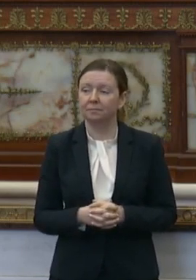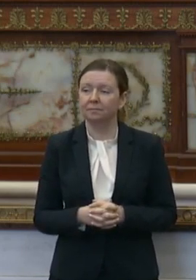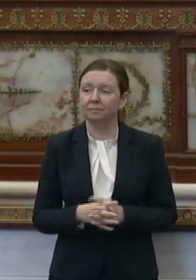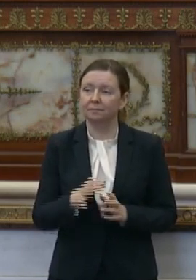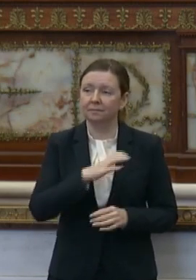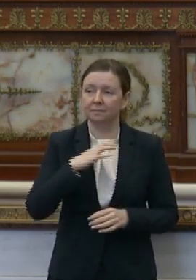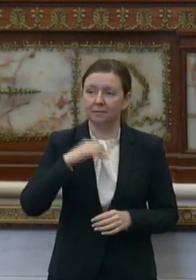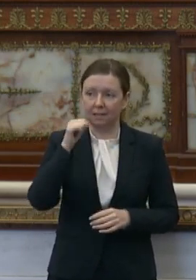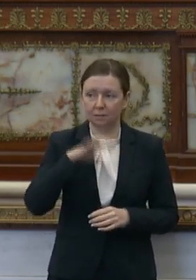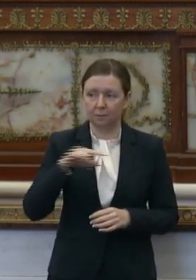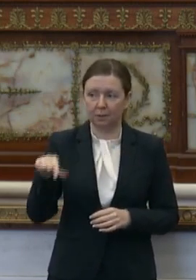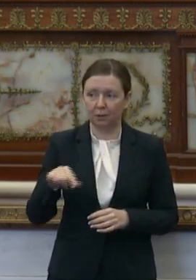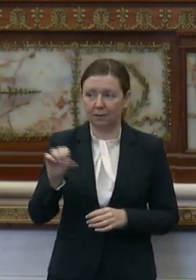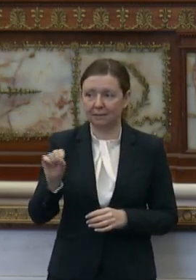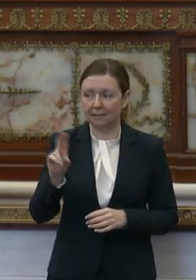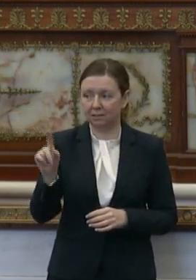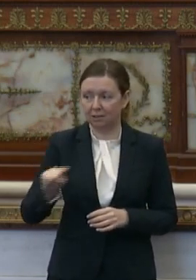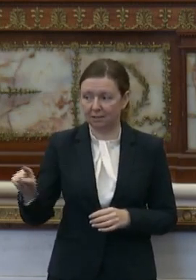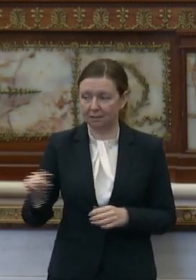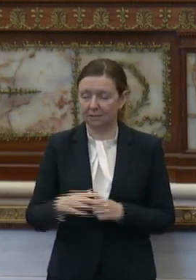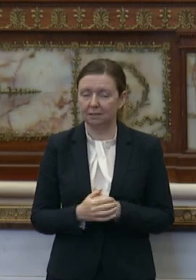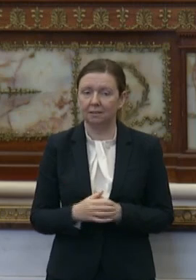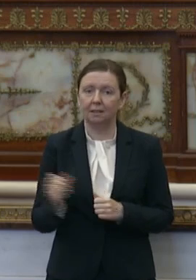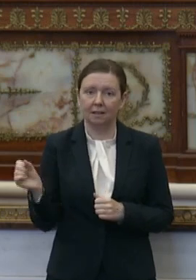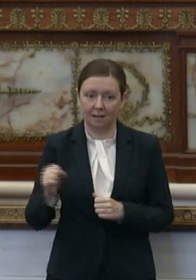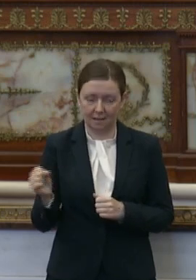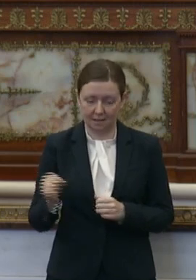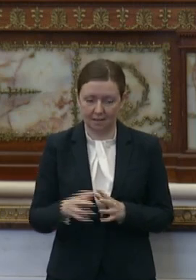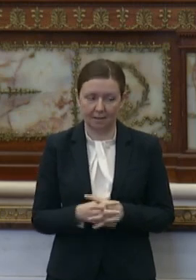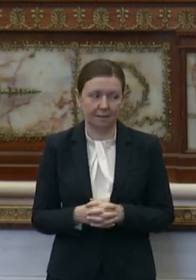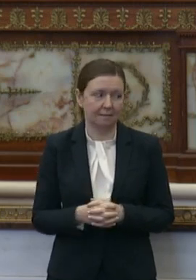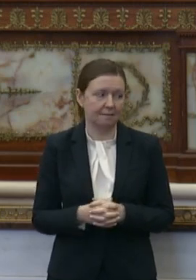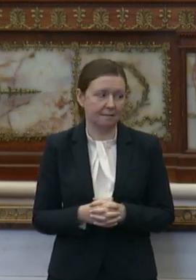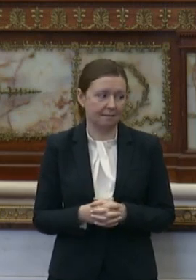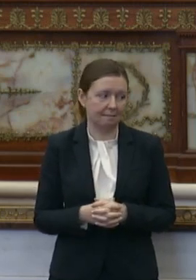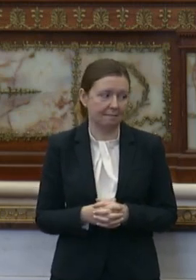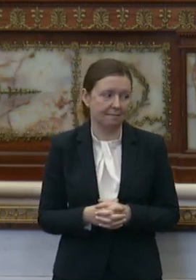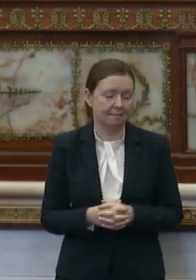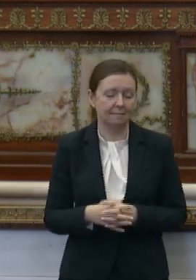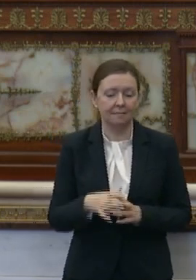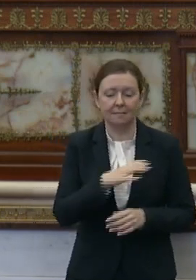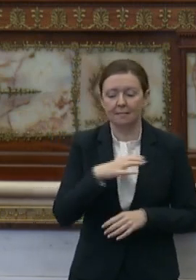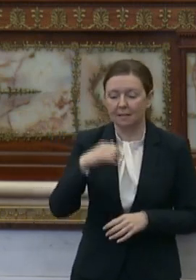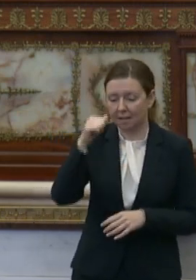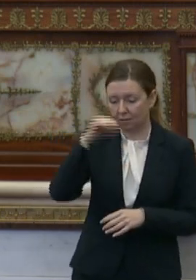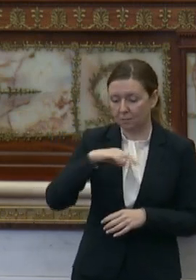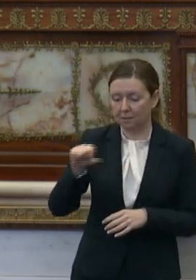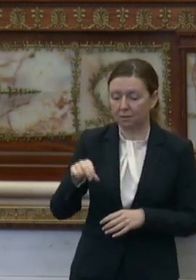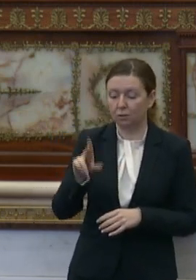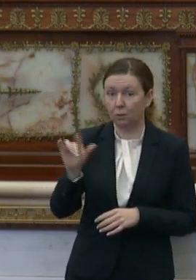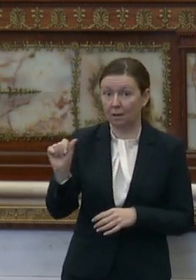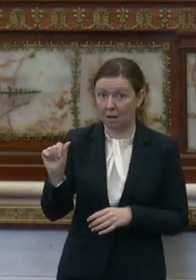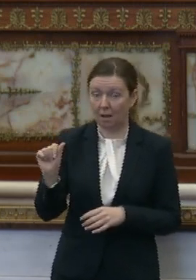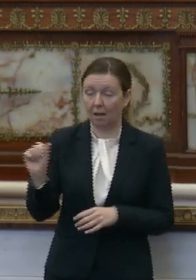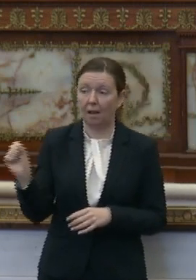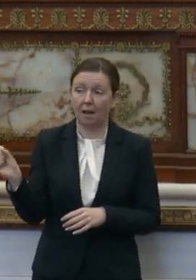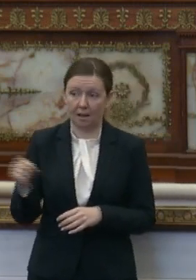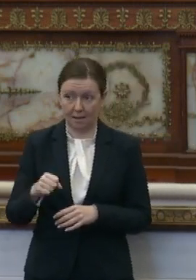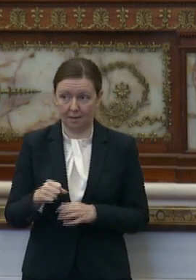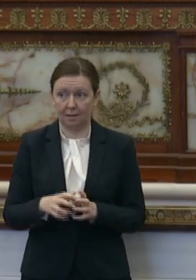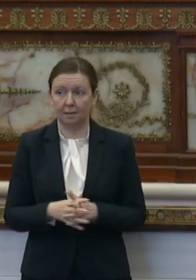Aye. Councilwoman Kimberly Sanchez. Aye. Councilman Squilla.